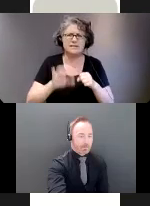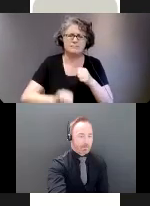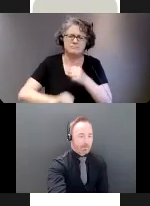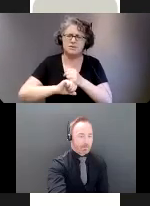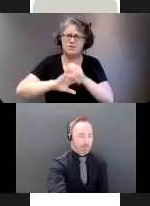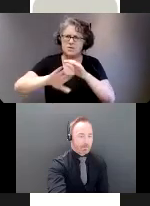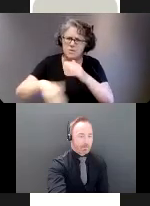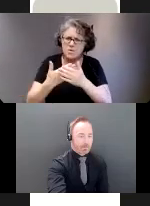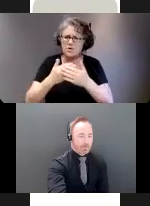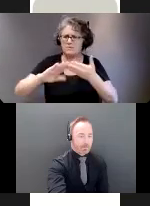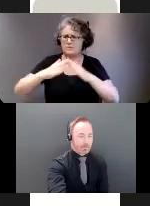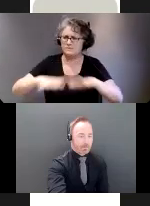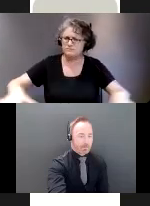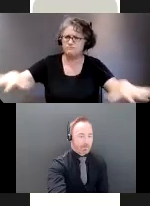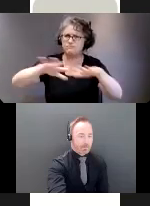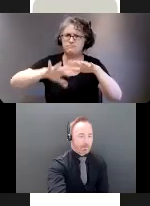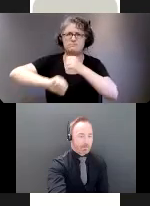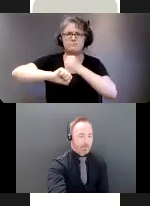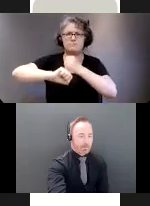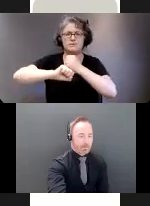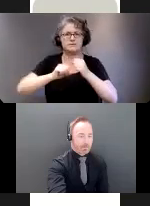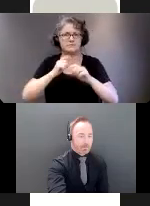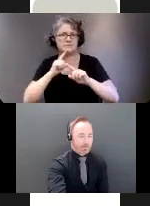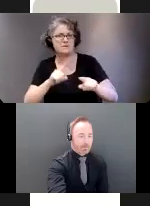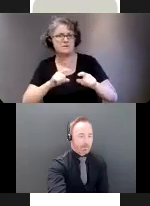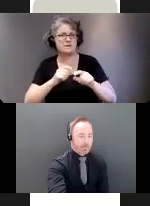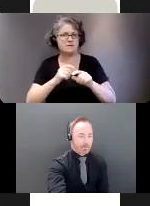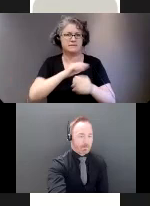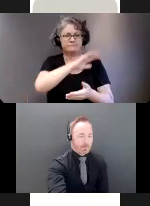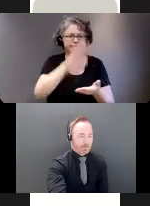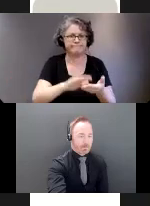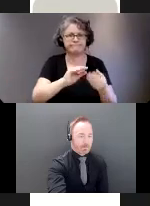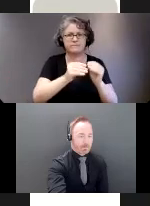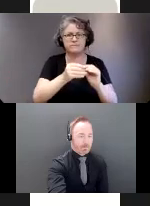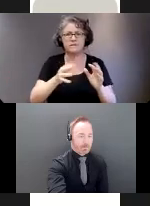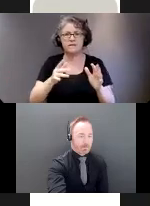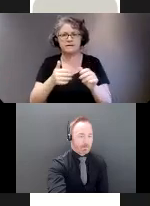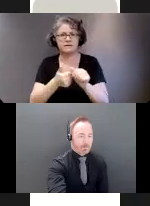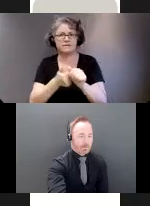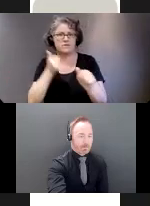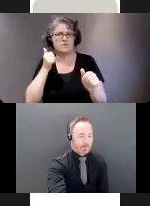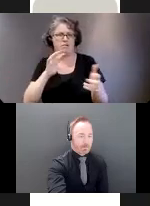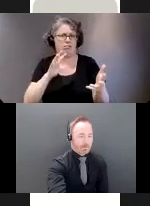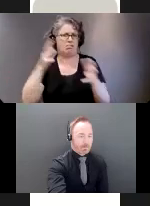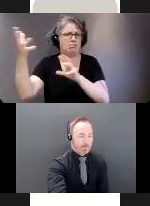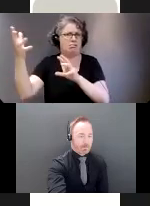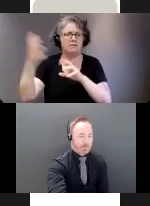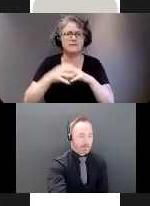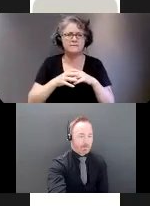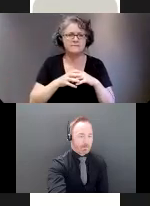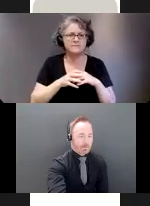entire community to respond and prevent gender-based violence. So this next slide is just a few quick